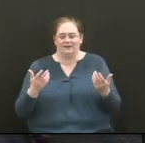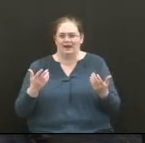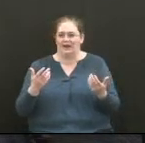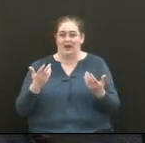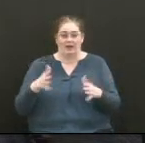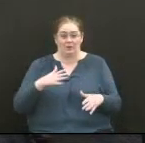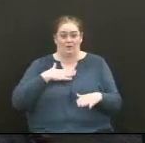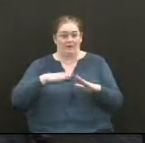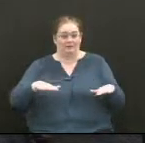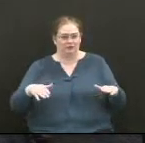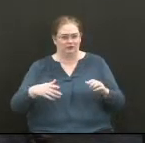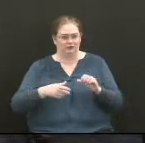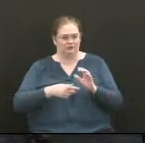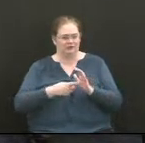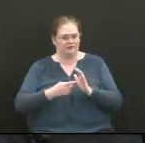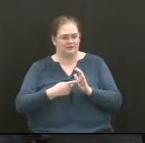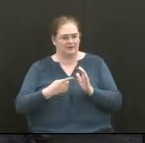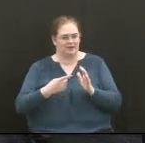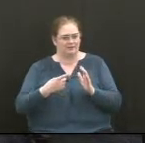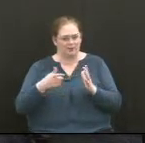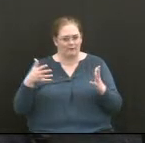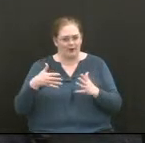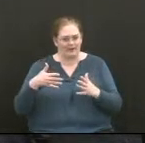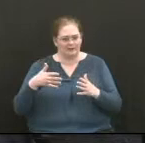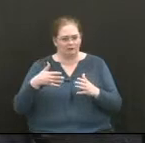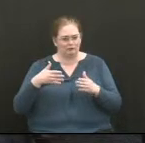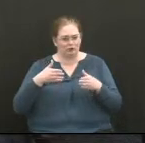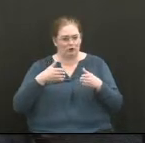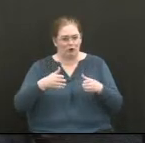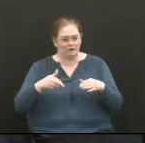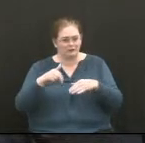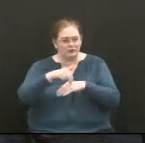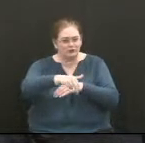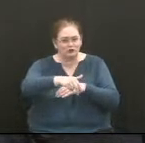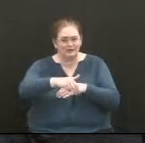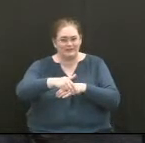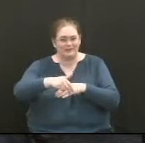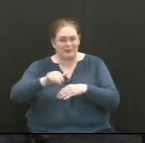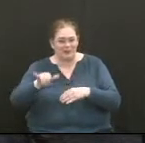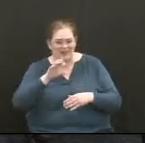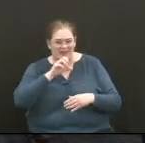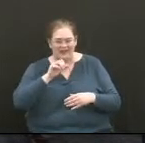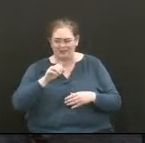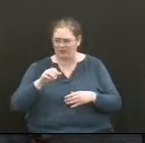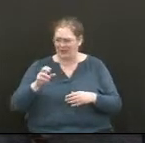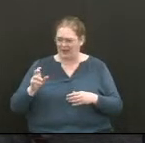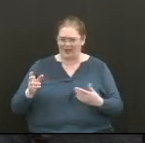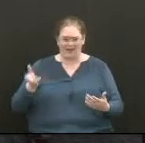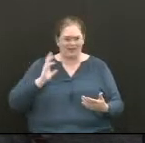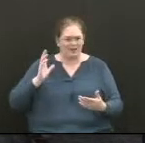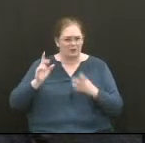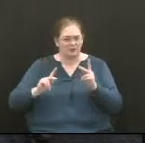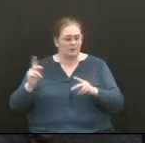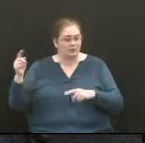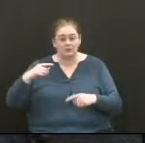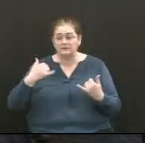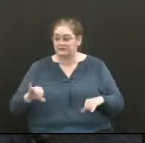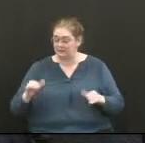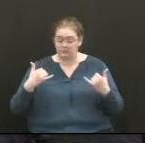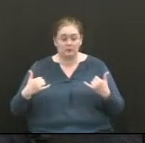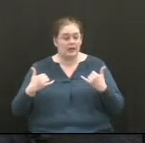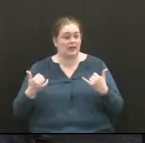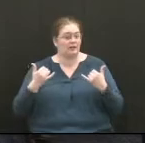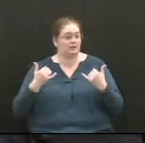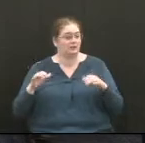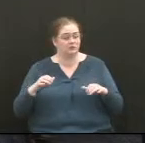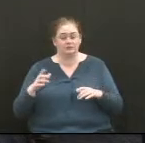I don't want my children, sometimes I was afraid to cross the street to go somewhere. And there's people that came, and still today they're doing the